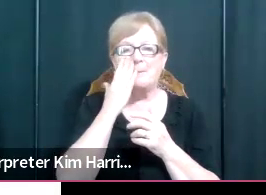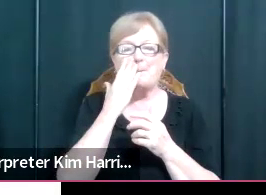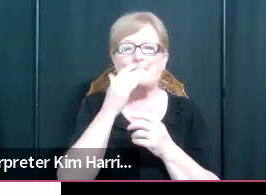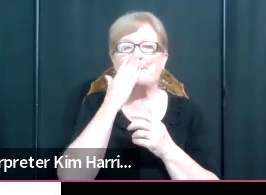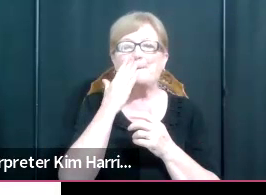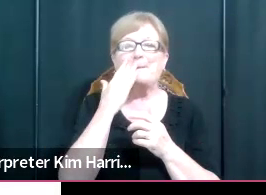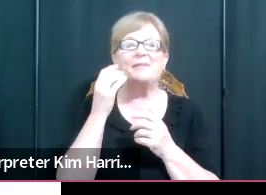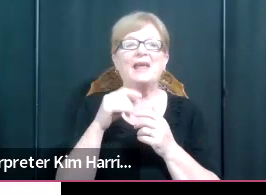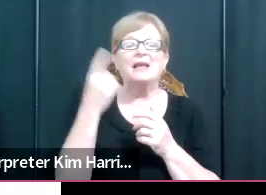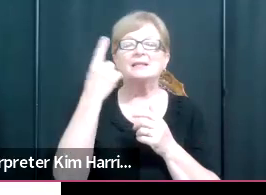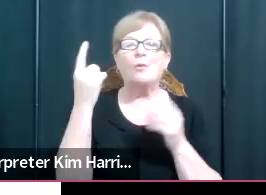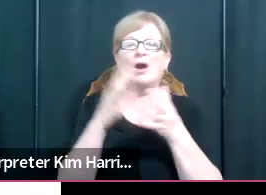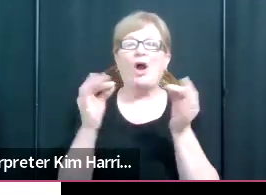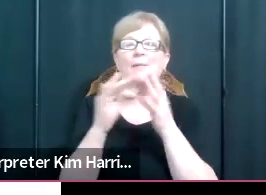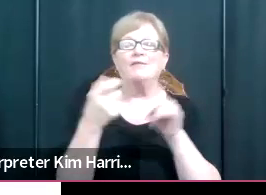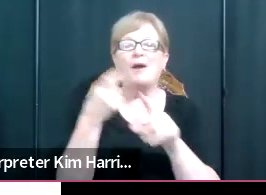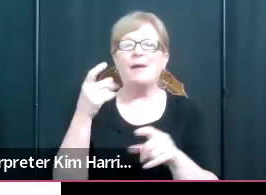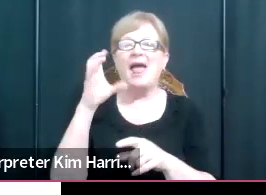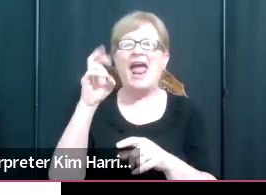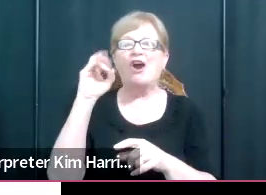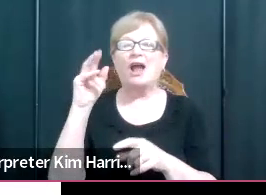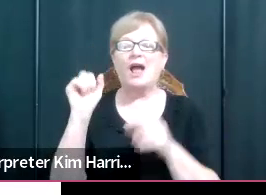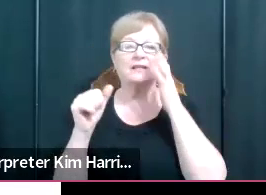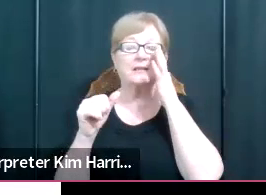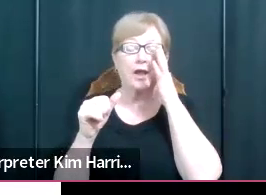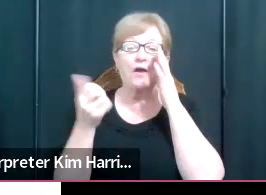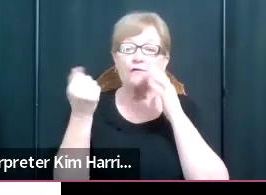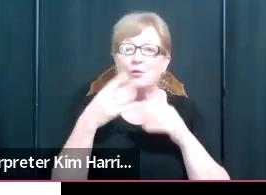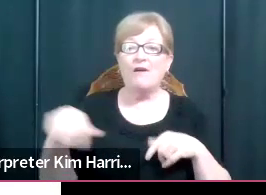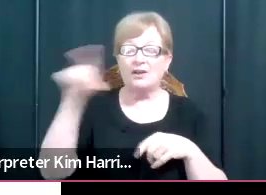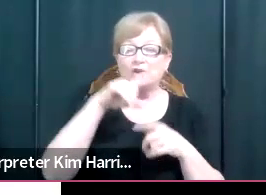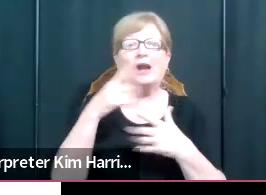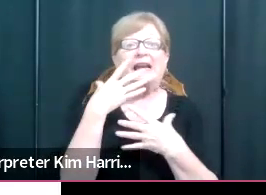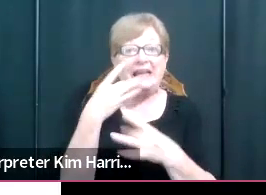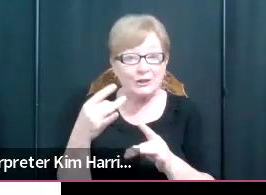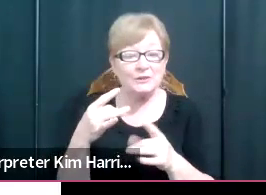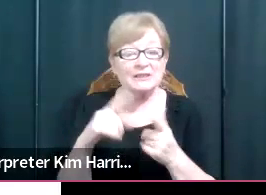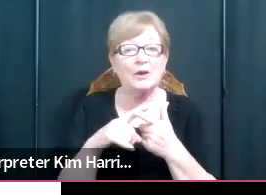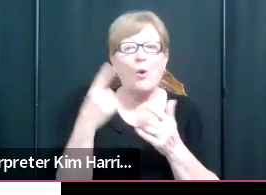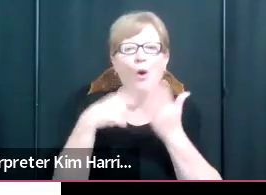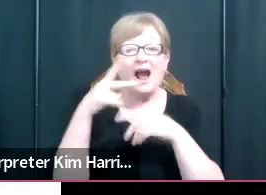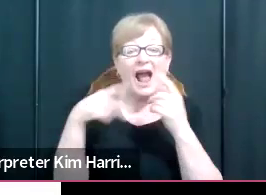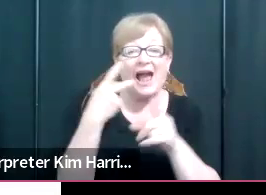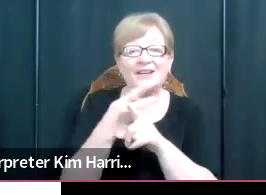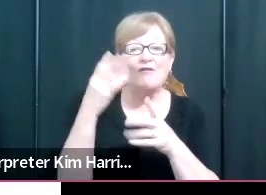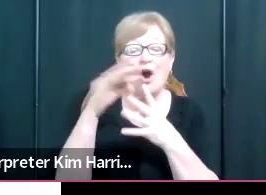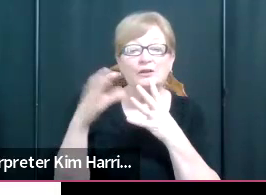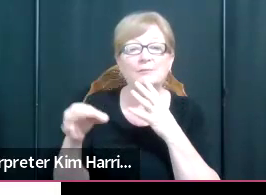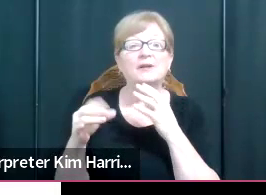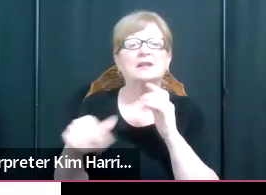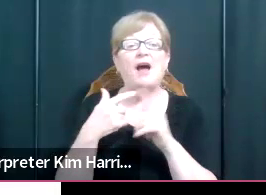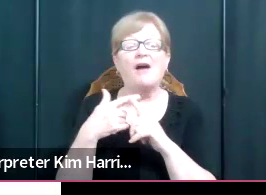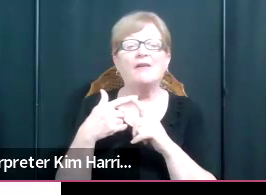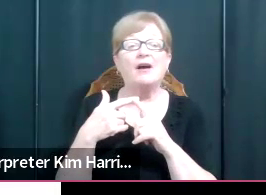There's a comment in here from Erica that says there are a few of us on here who are interested in what type of alternative seating options you